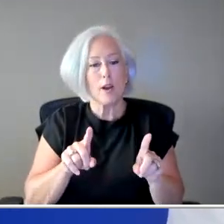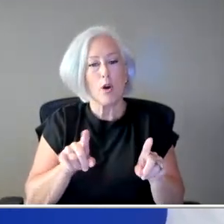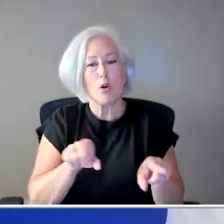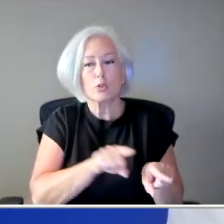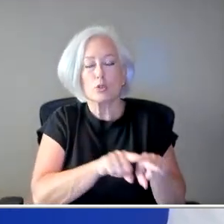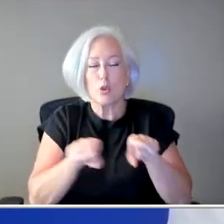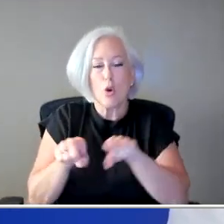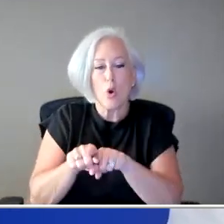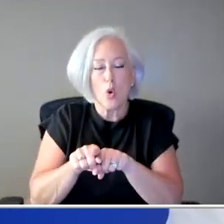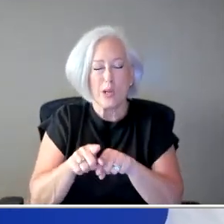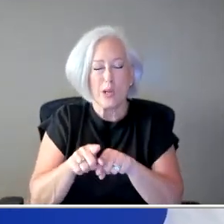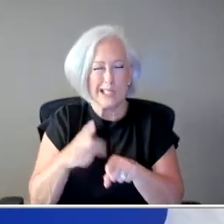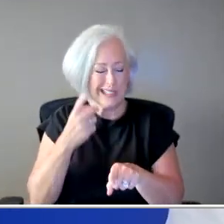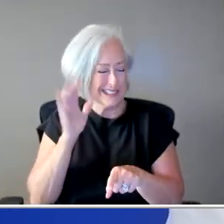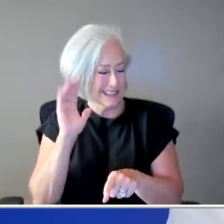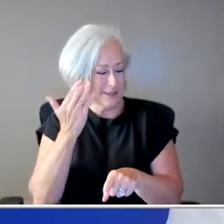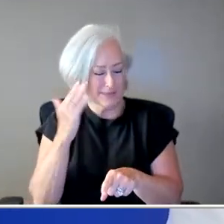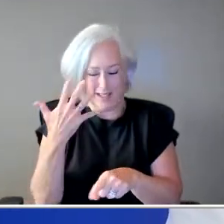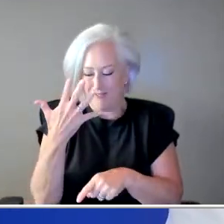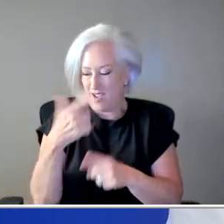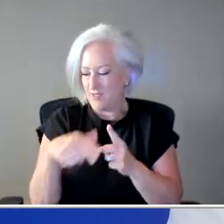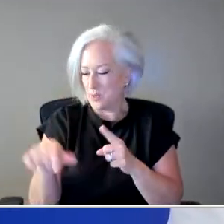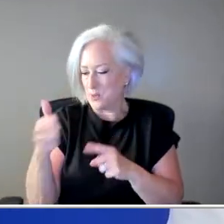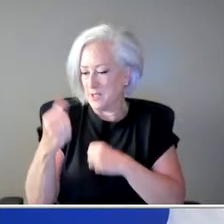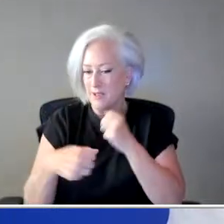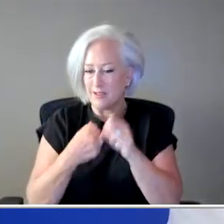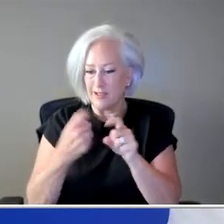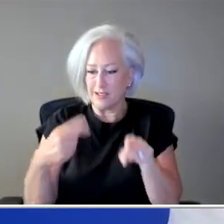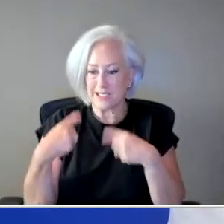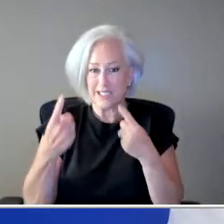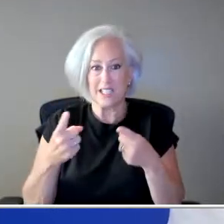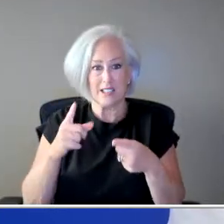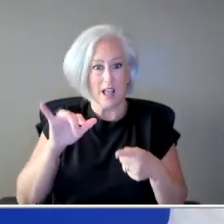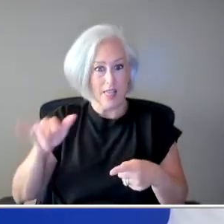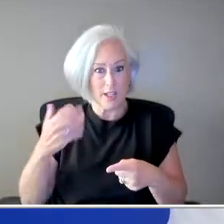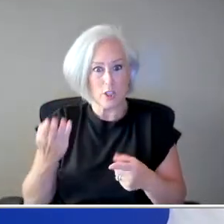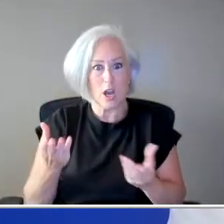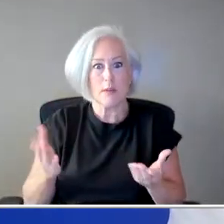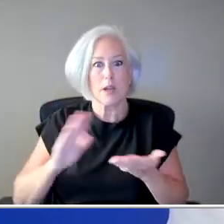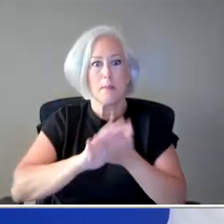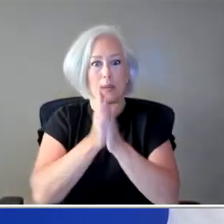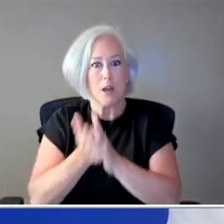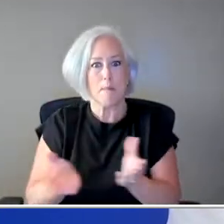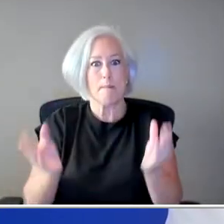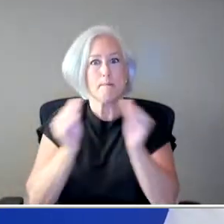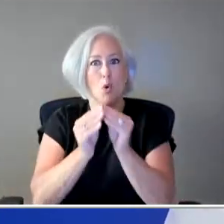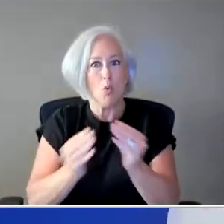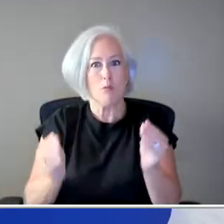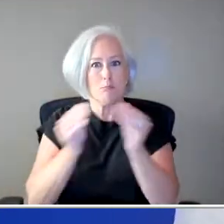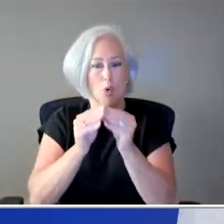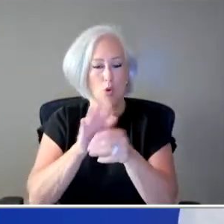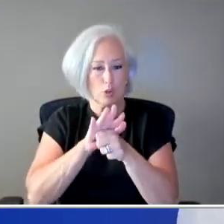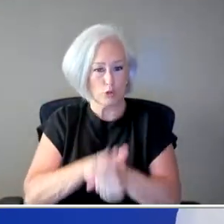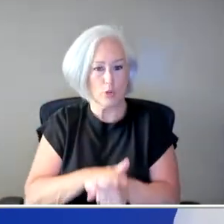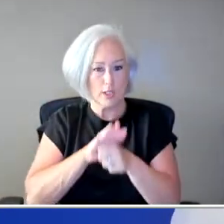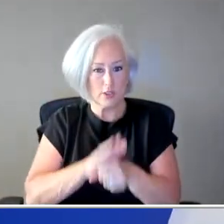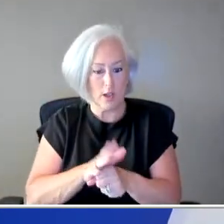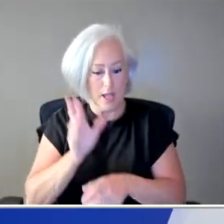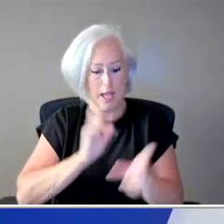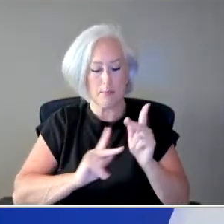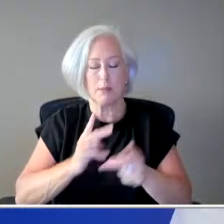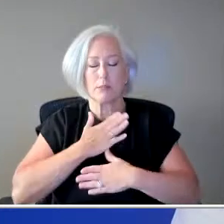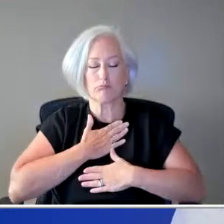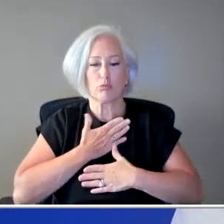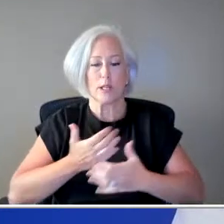over the last 5 or 10 years, the job has become more and more stressful. And I think people are more willing to openly discuss it now.